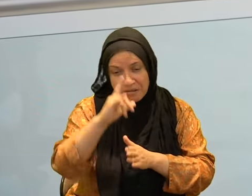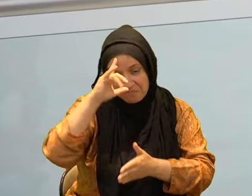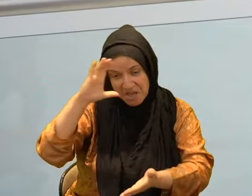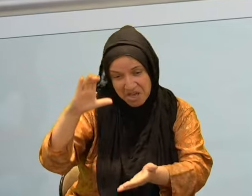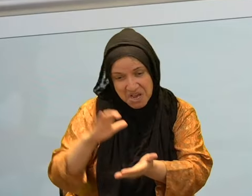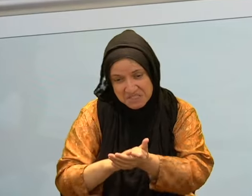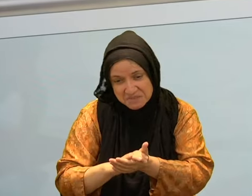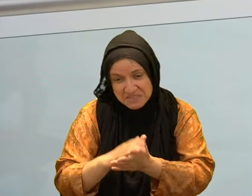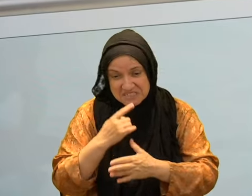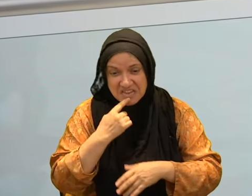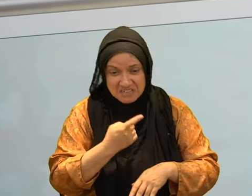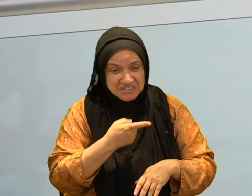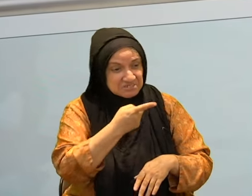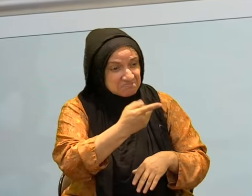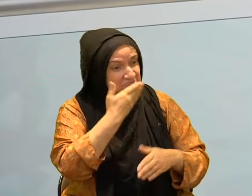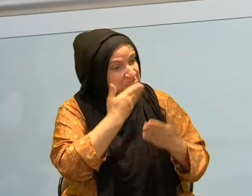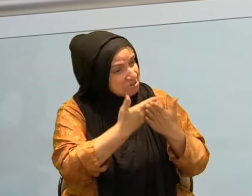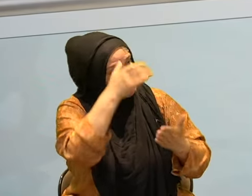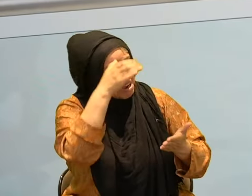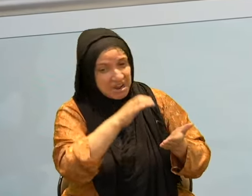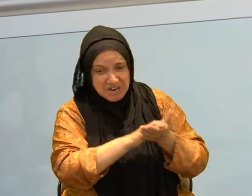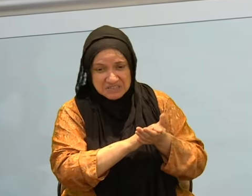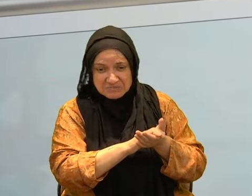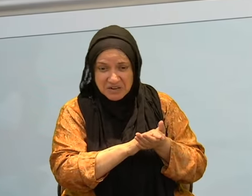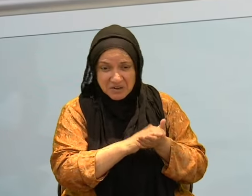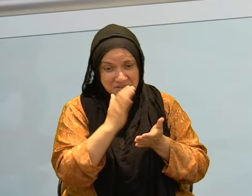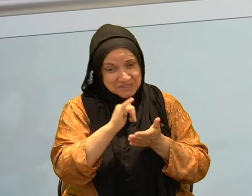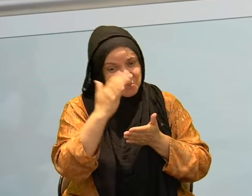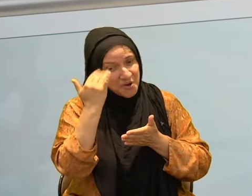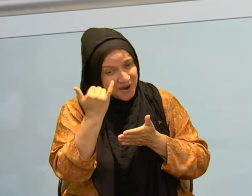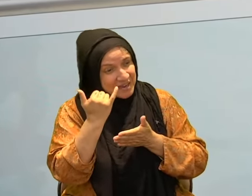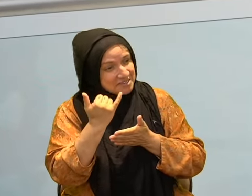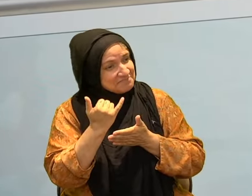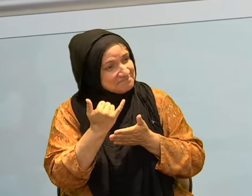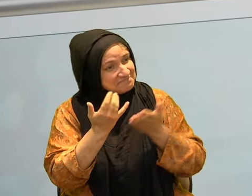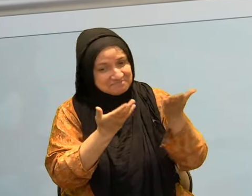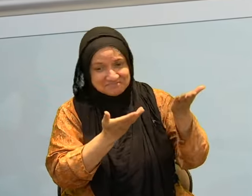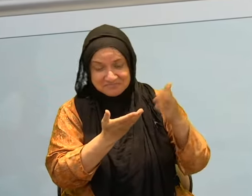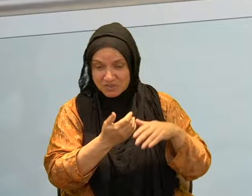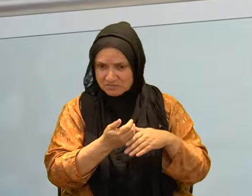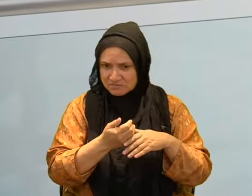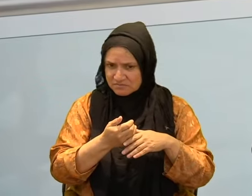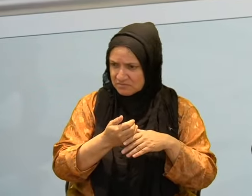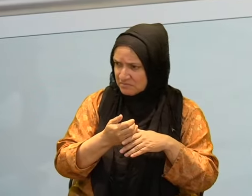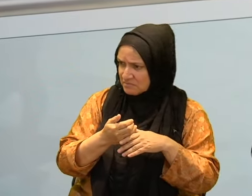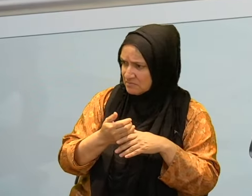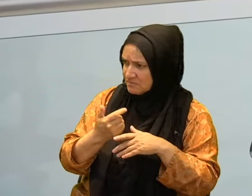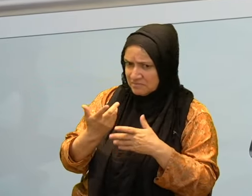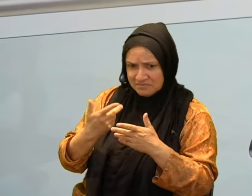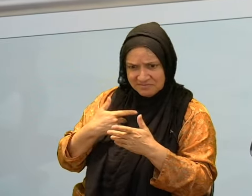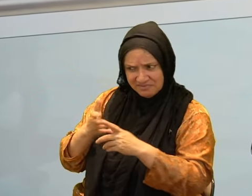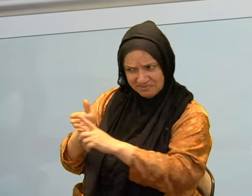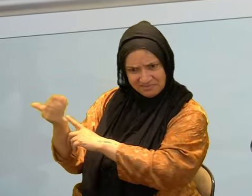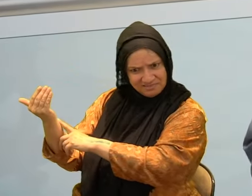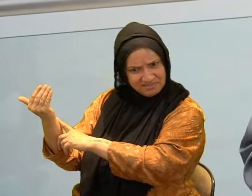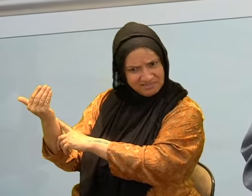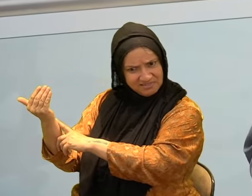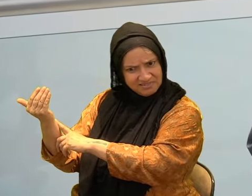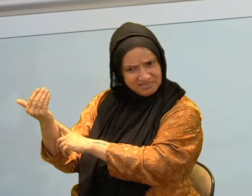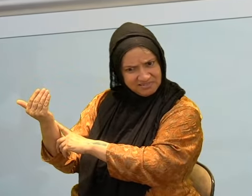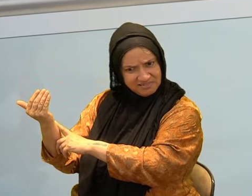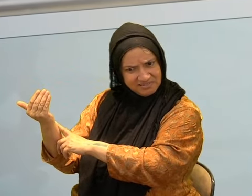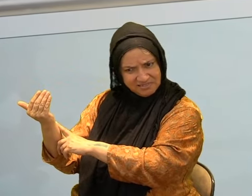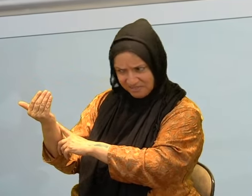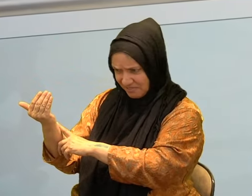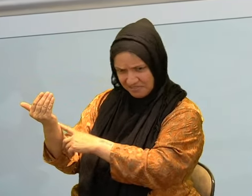pushed to that moral failure. No. I didn't have a supportive environment. Maybe you're right. Maybe you're right